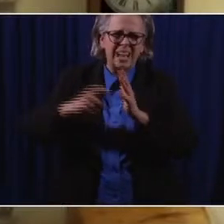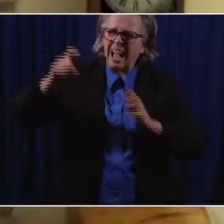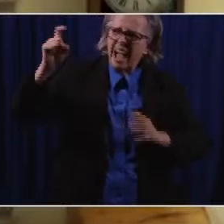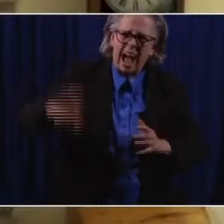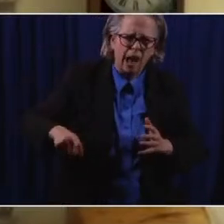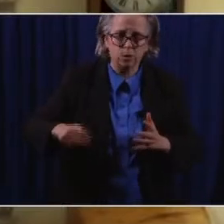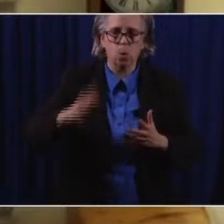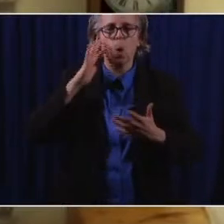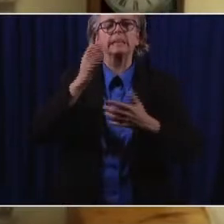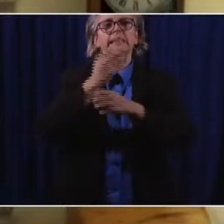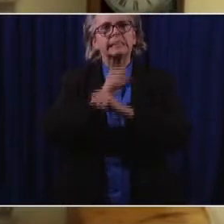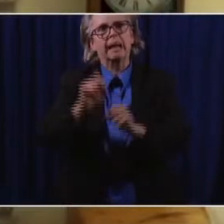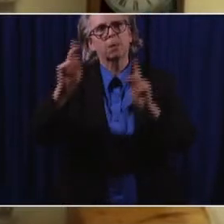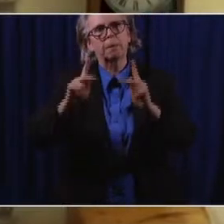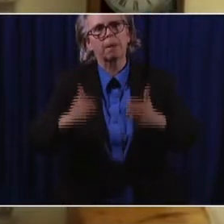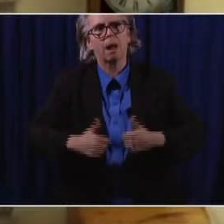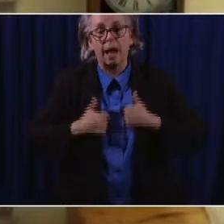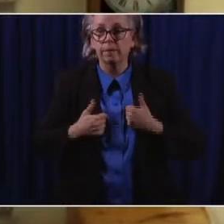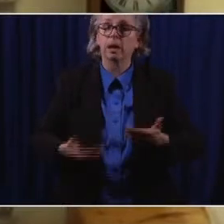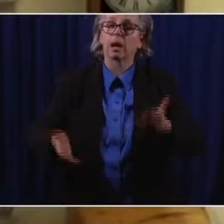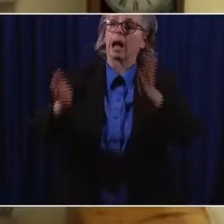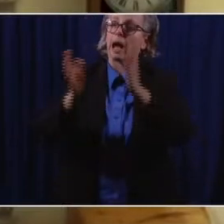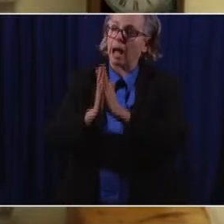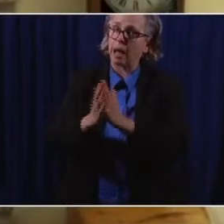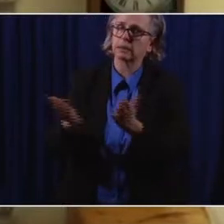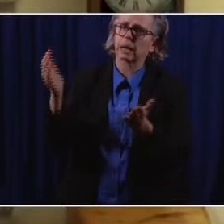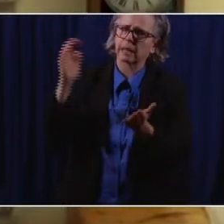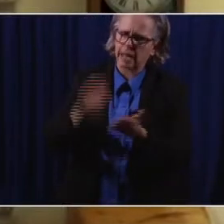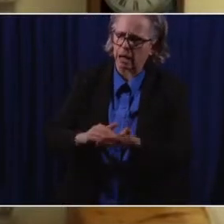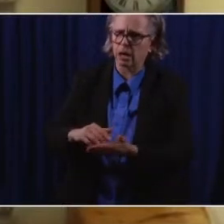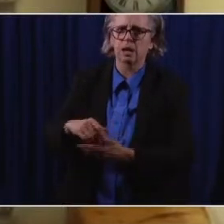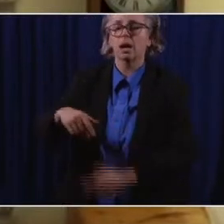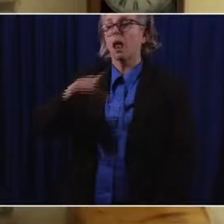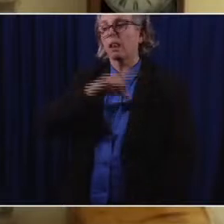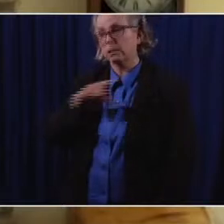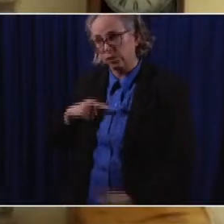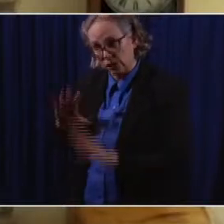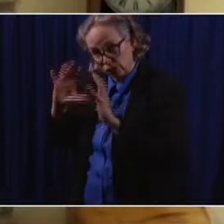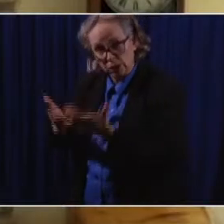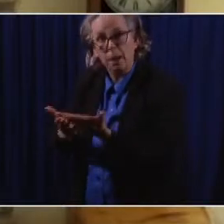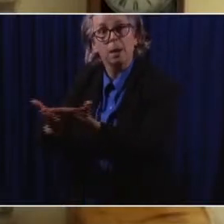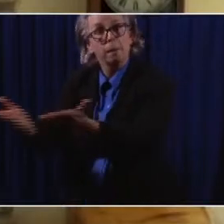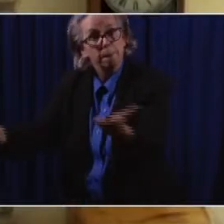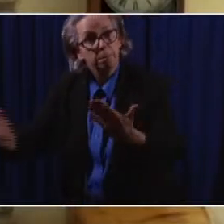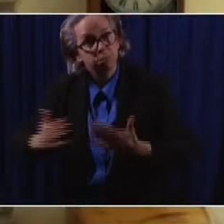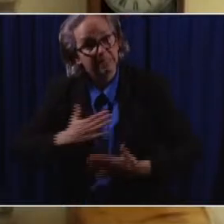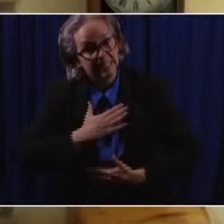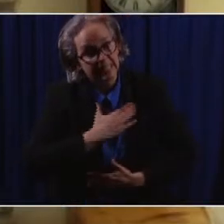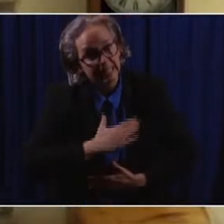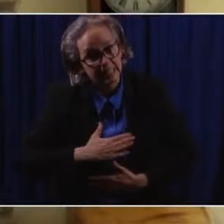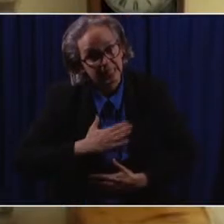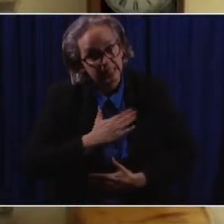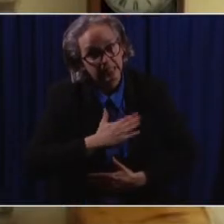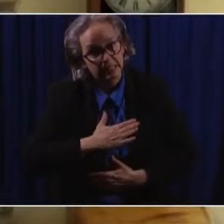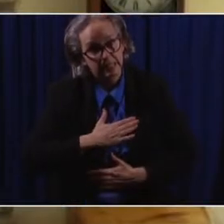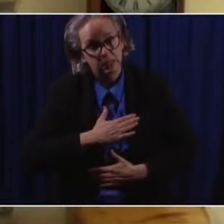again ask the General Assembly to work with us. Take this measure, which we know, absolutely